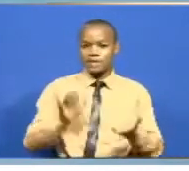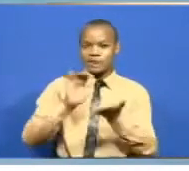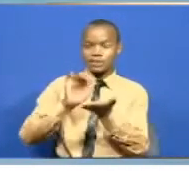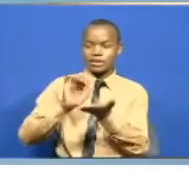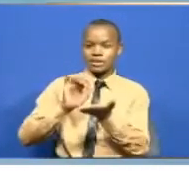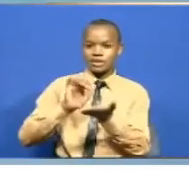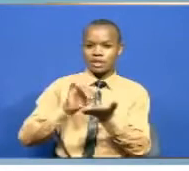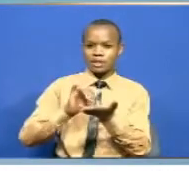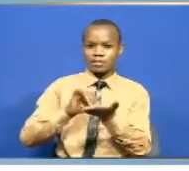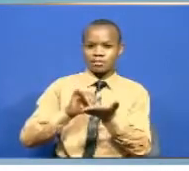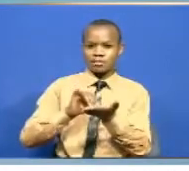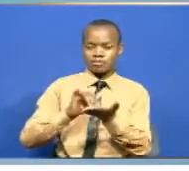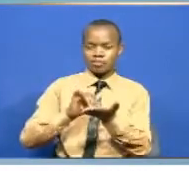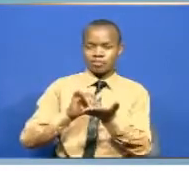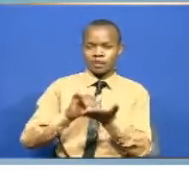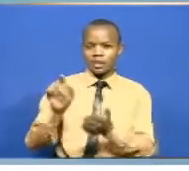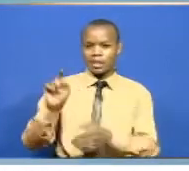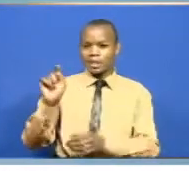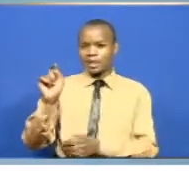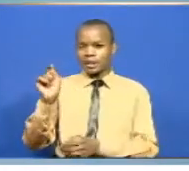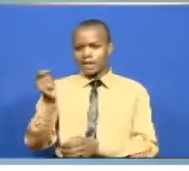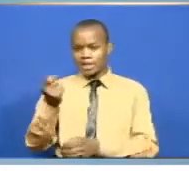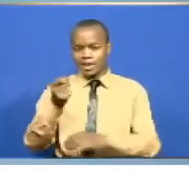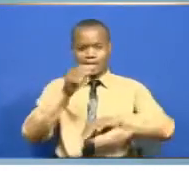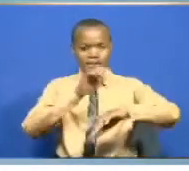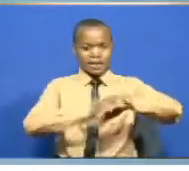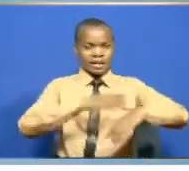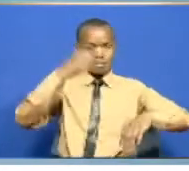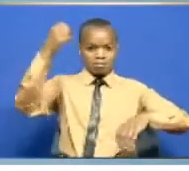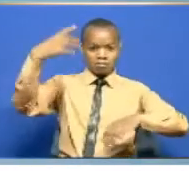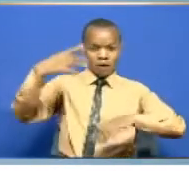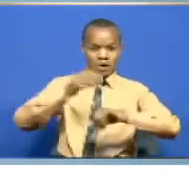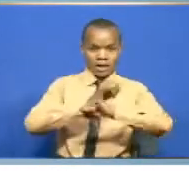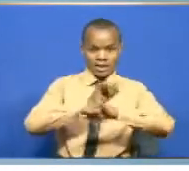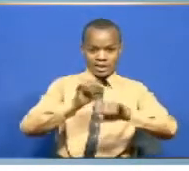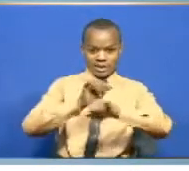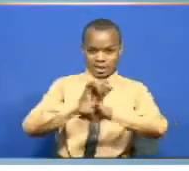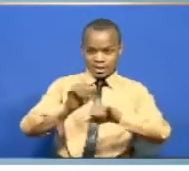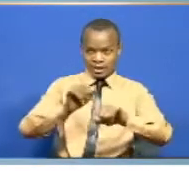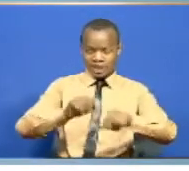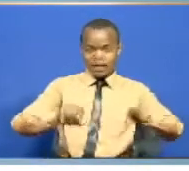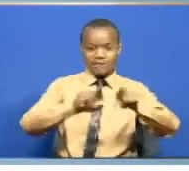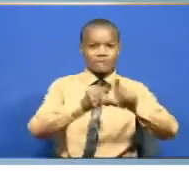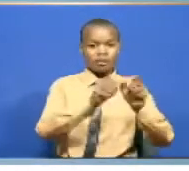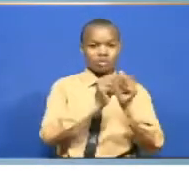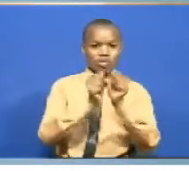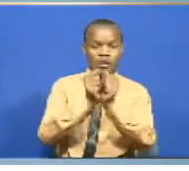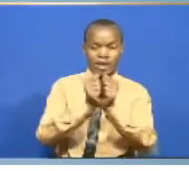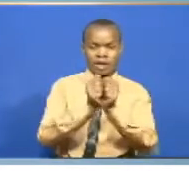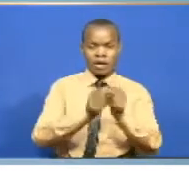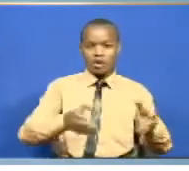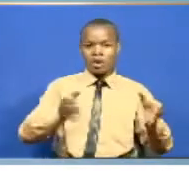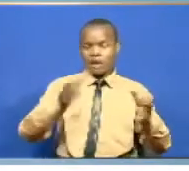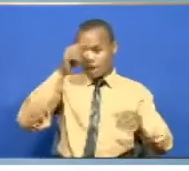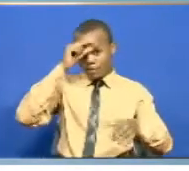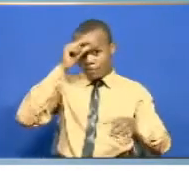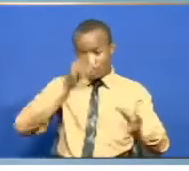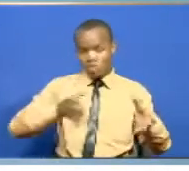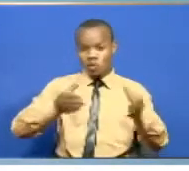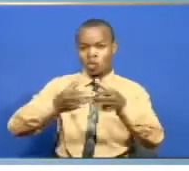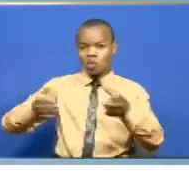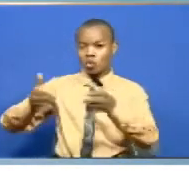universal access to energy in Kenya by 2022, in that regard, together with government initiative, which is primarily